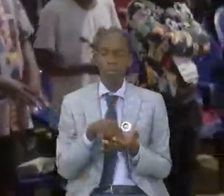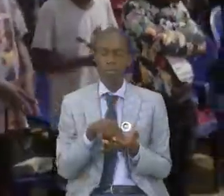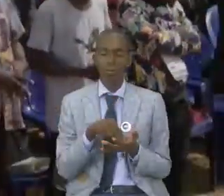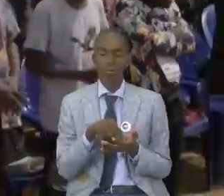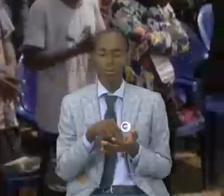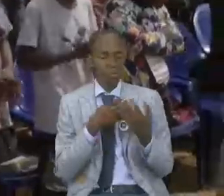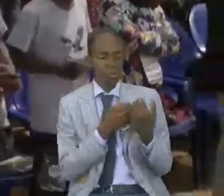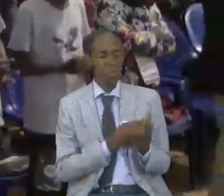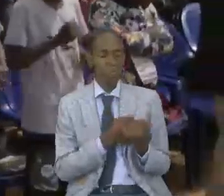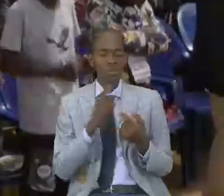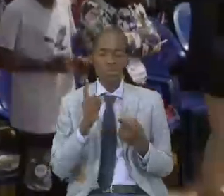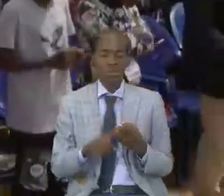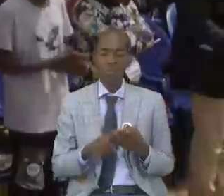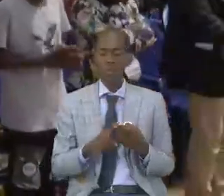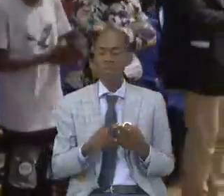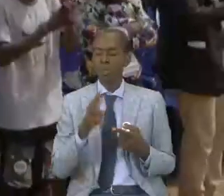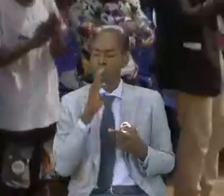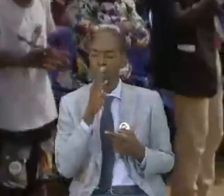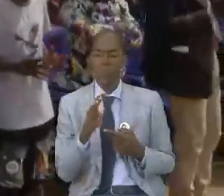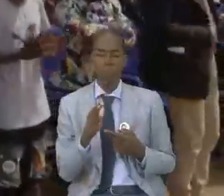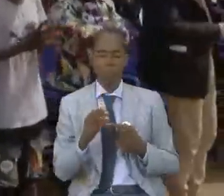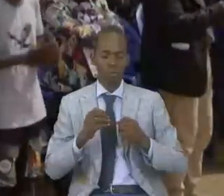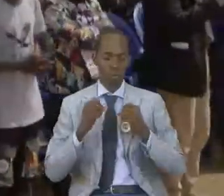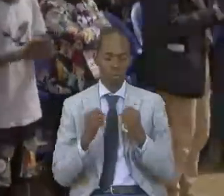Courage to be steadfast.